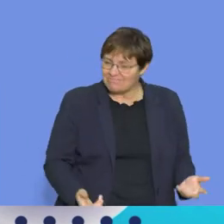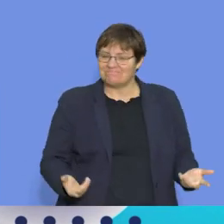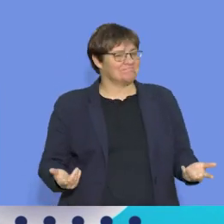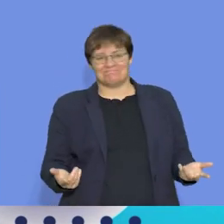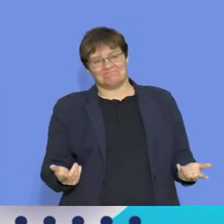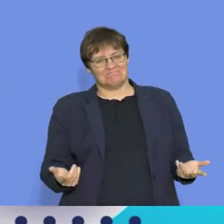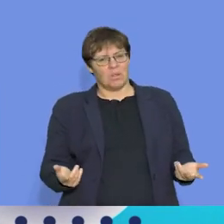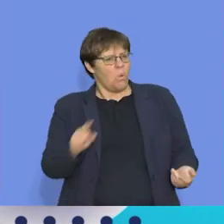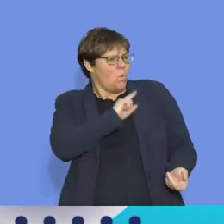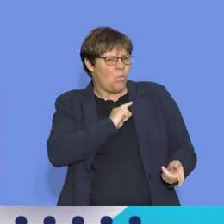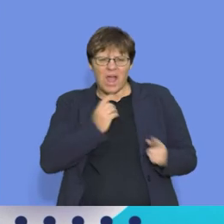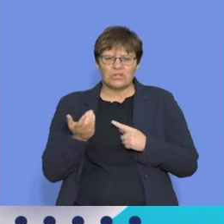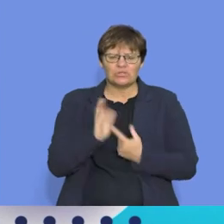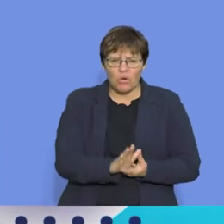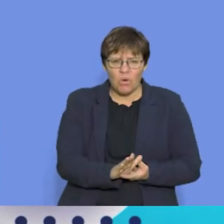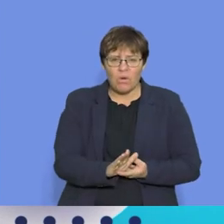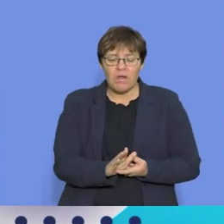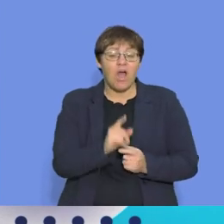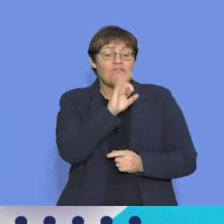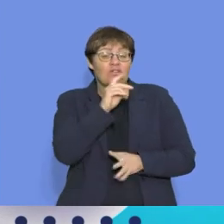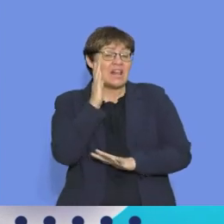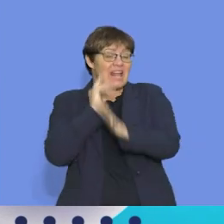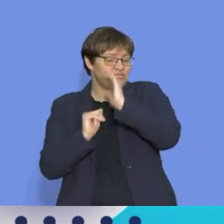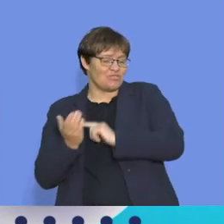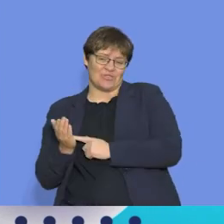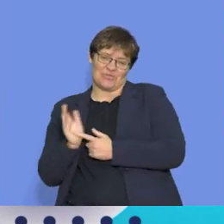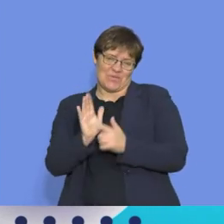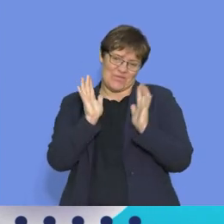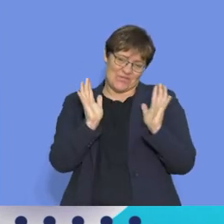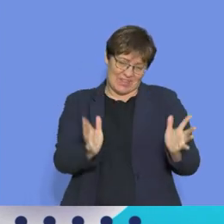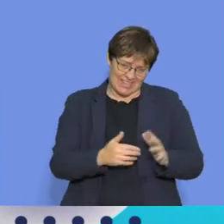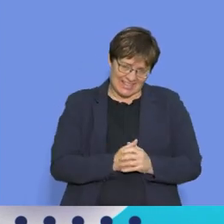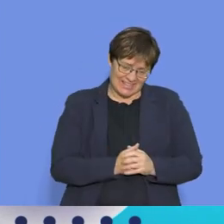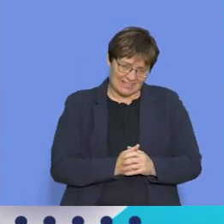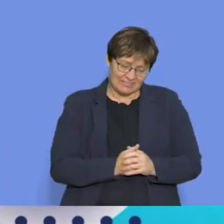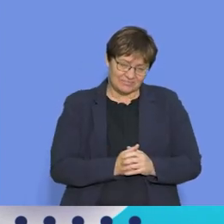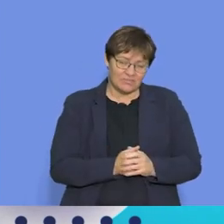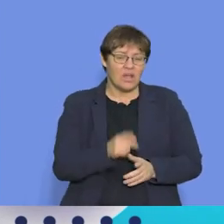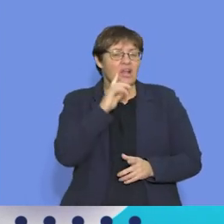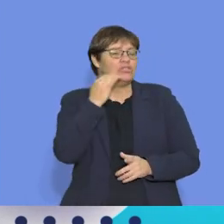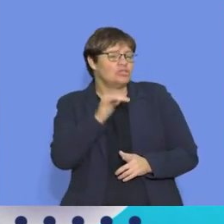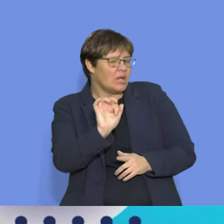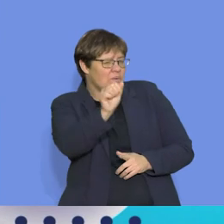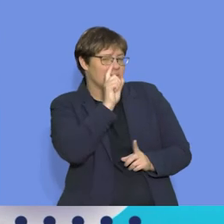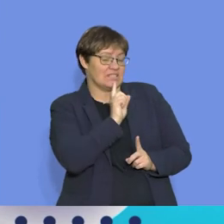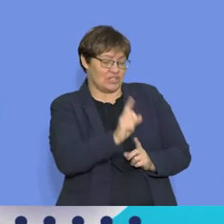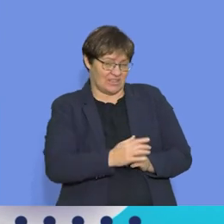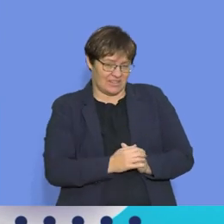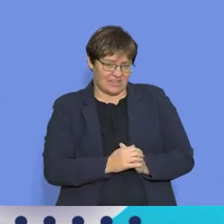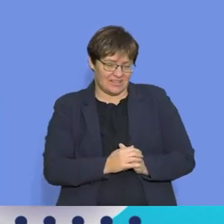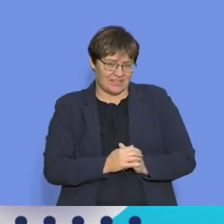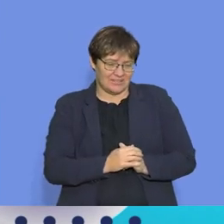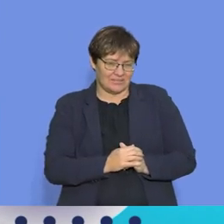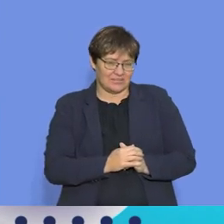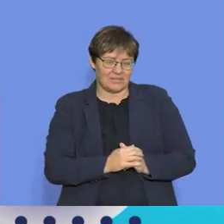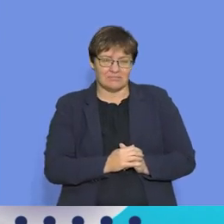you just to give you an understanding of our fossil history. For this section, also please check